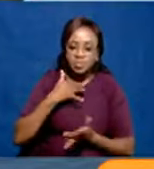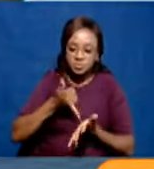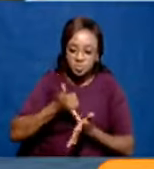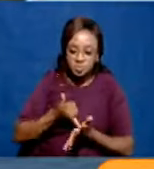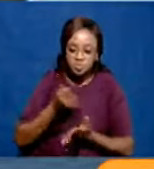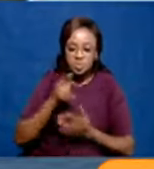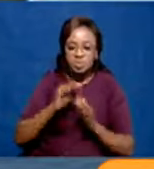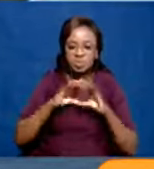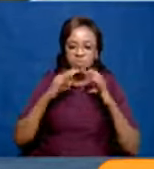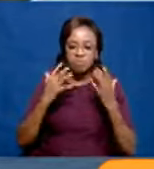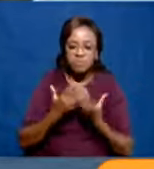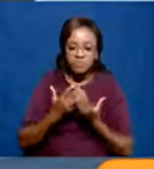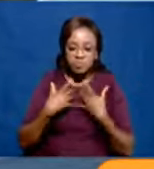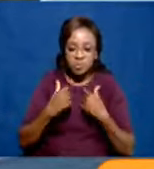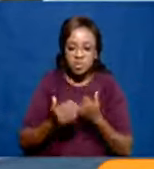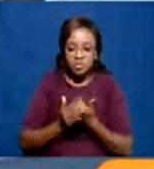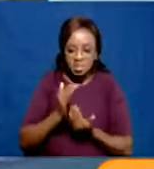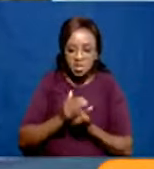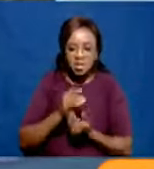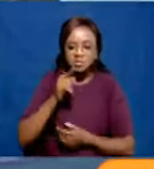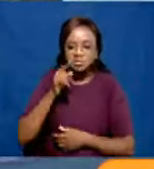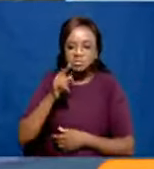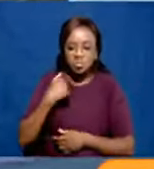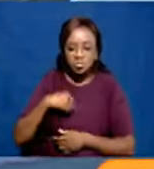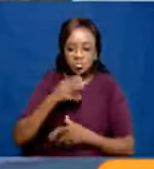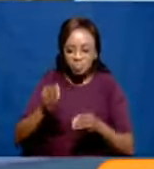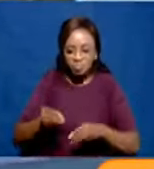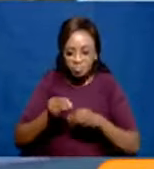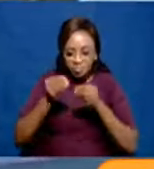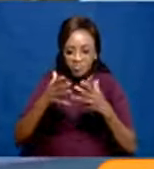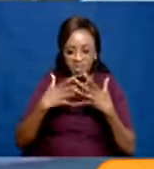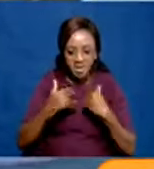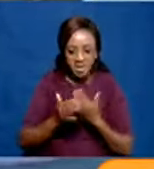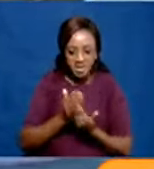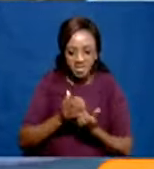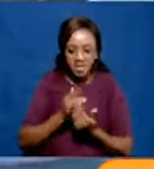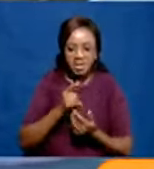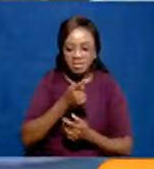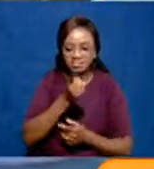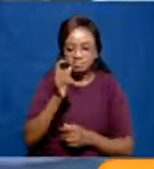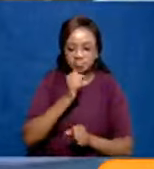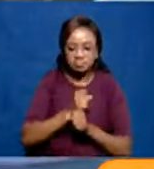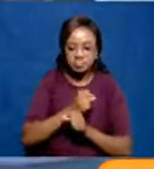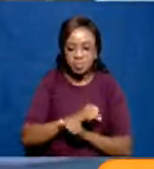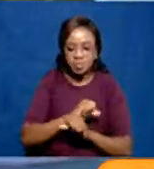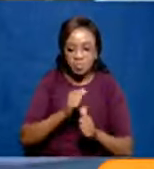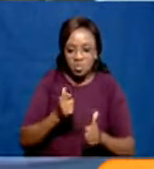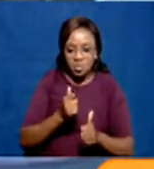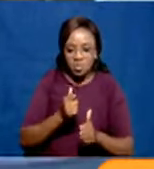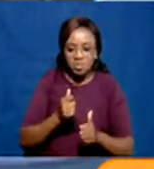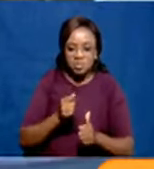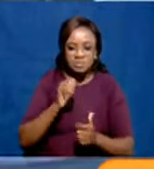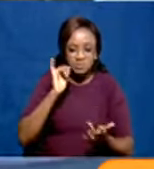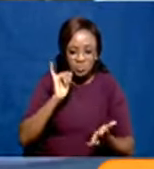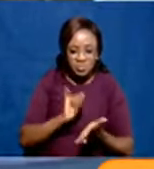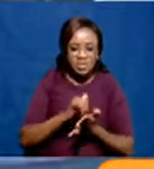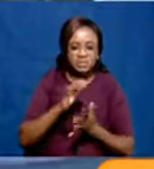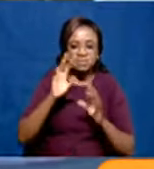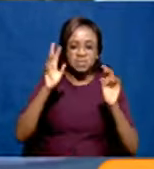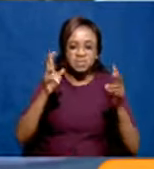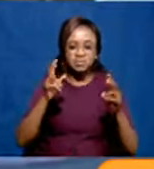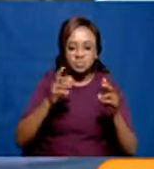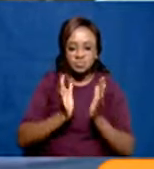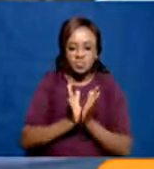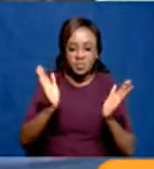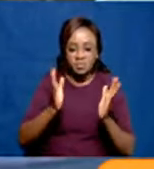one of the principles is to be able to provide healthcare of sufficient quality for it to be effective. So That is on the issue of the